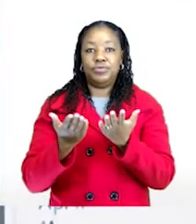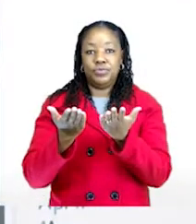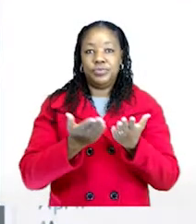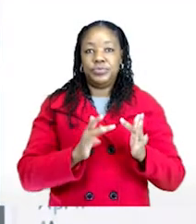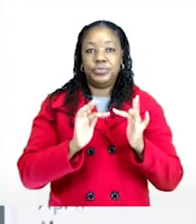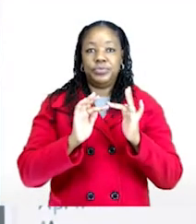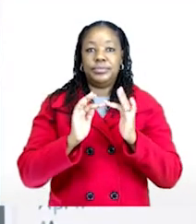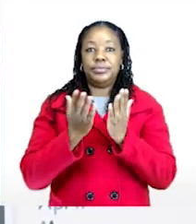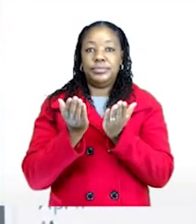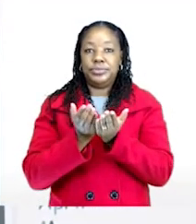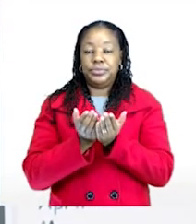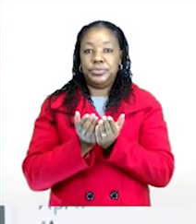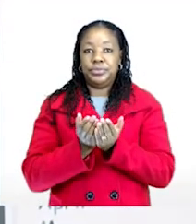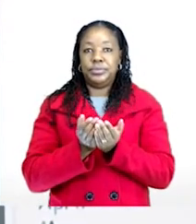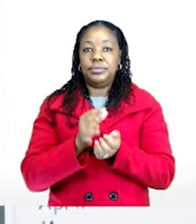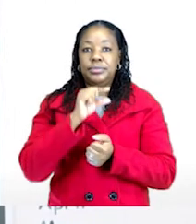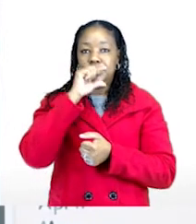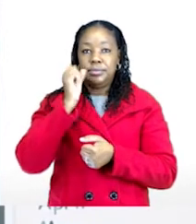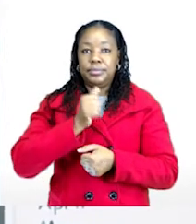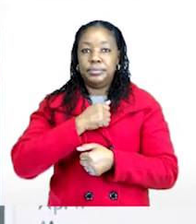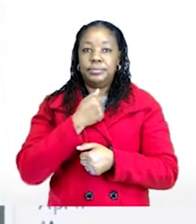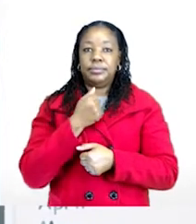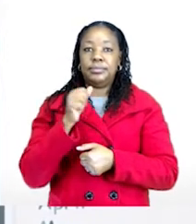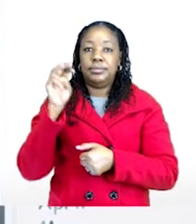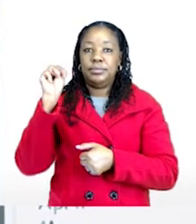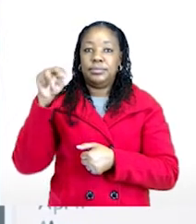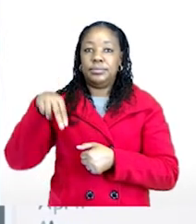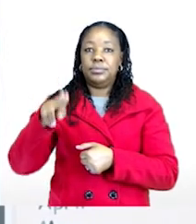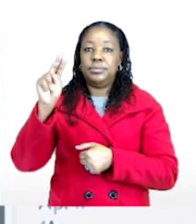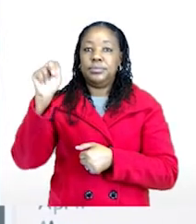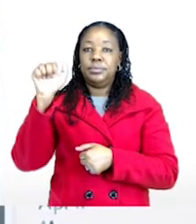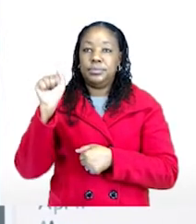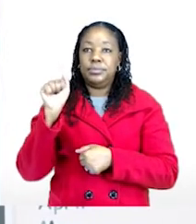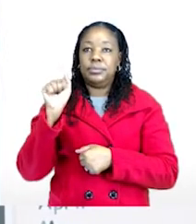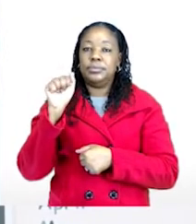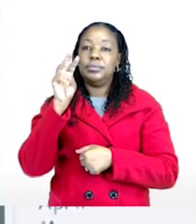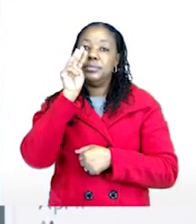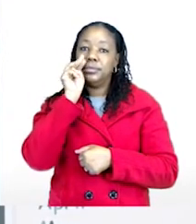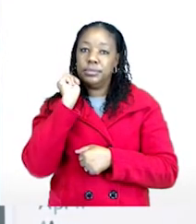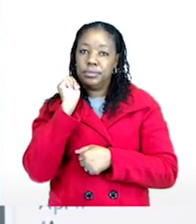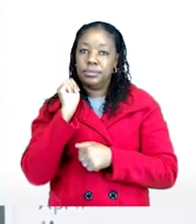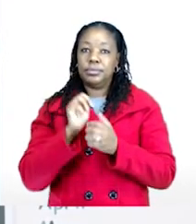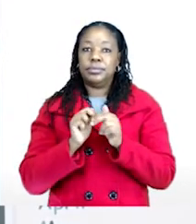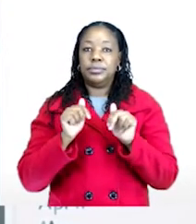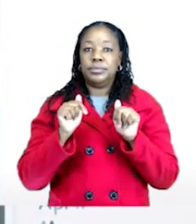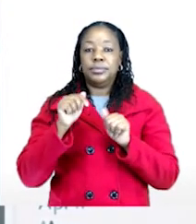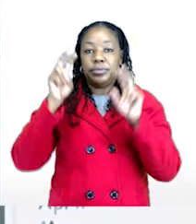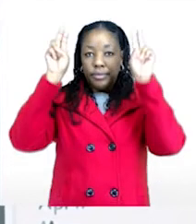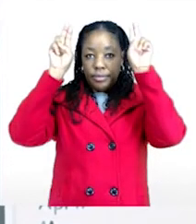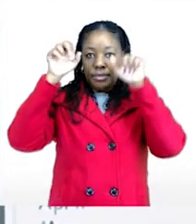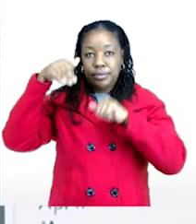Welcome to My Zone Online School. My name is Teacher Netai, and our theme is